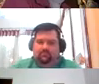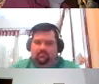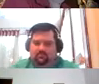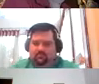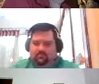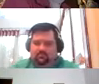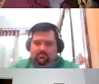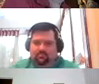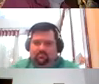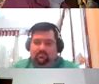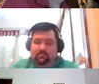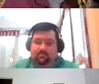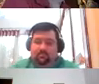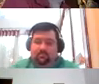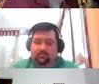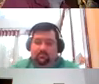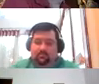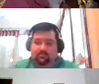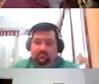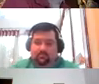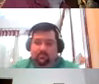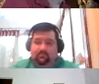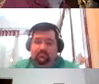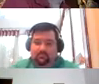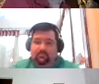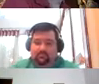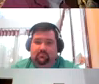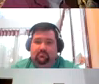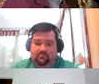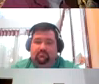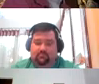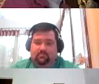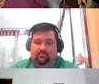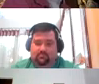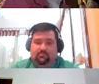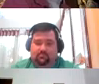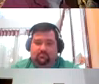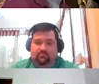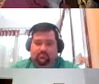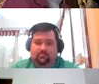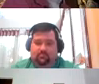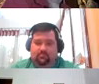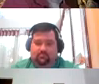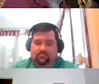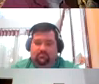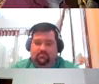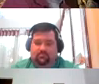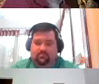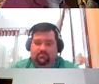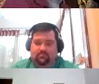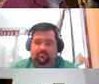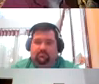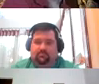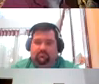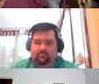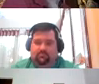culturally acceptable, it's still very young in the lifespan. I can't, you know, just